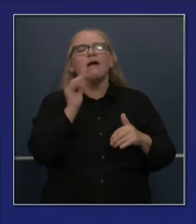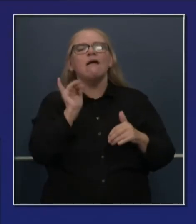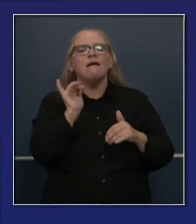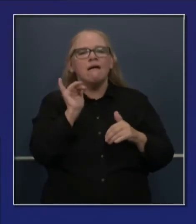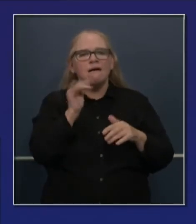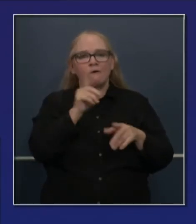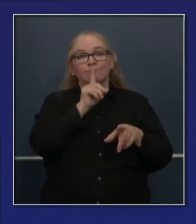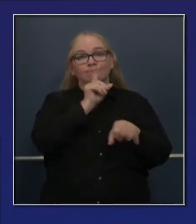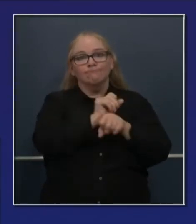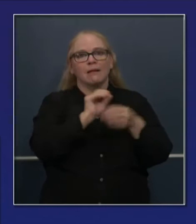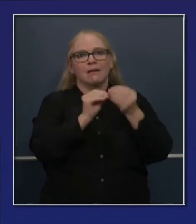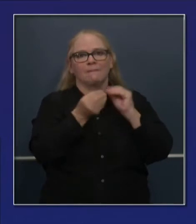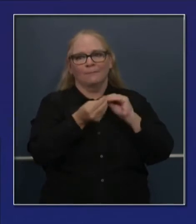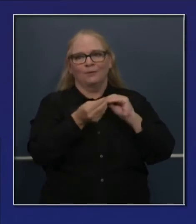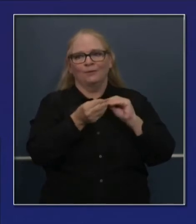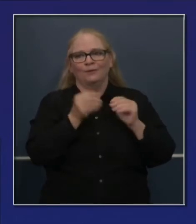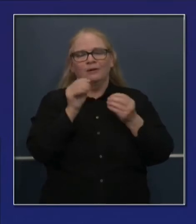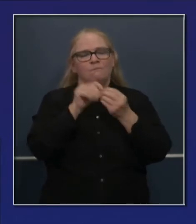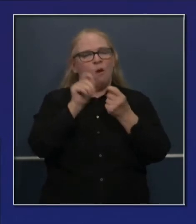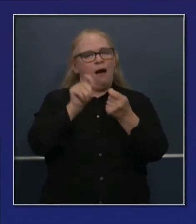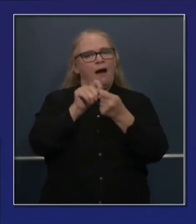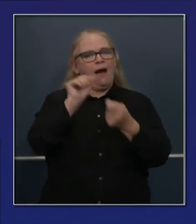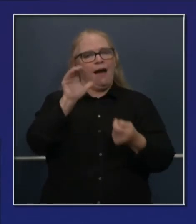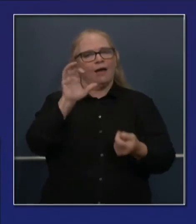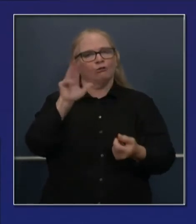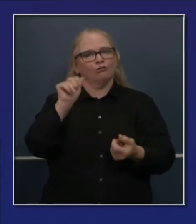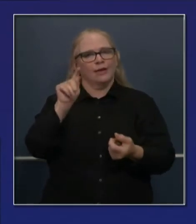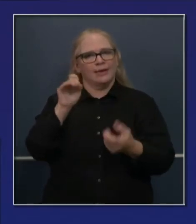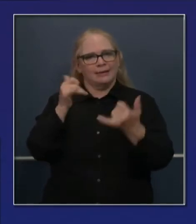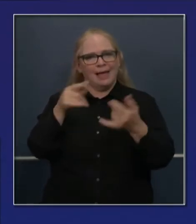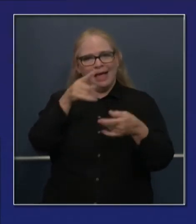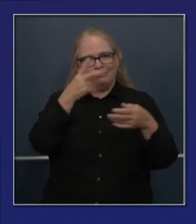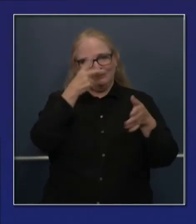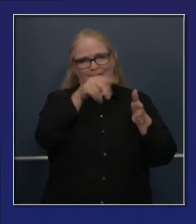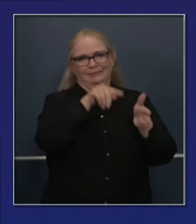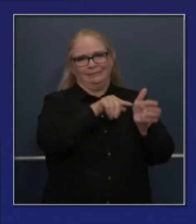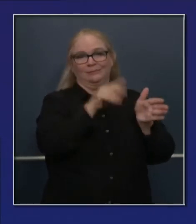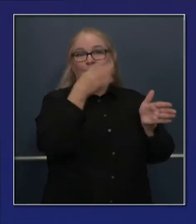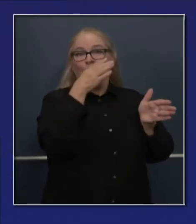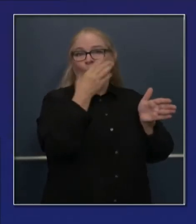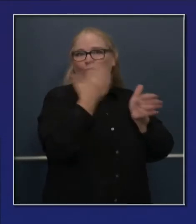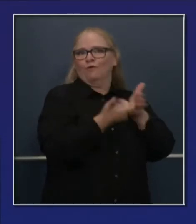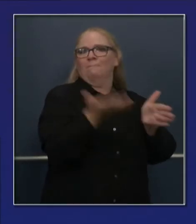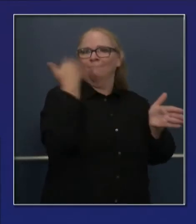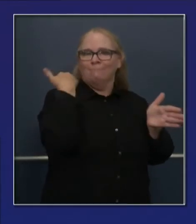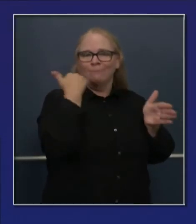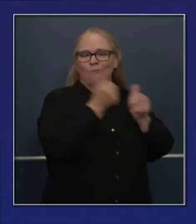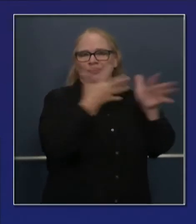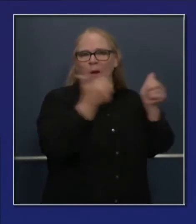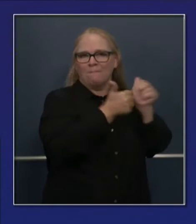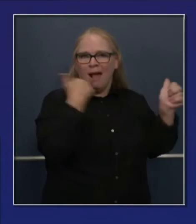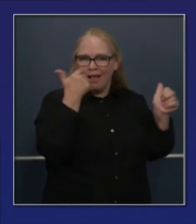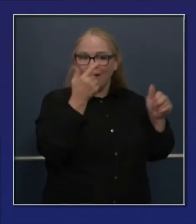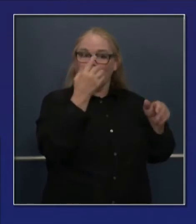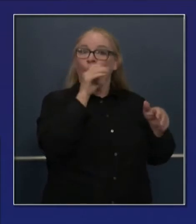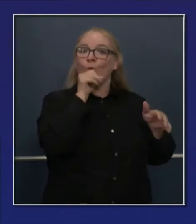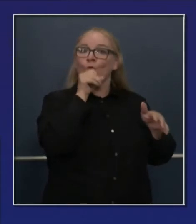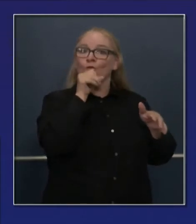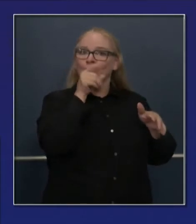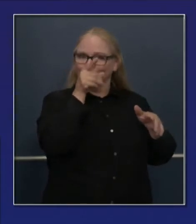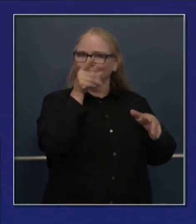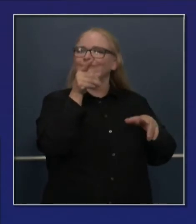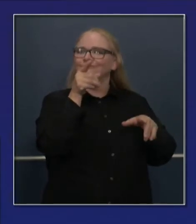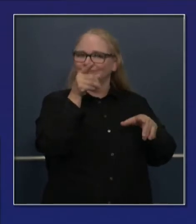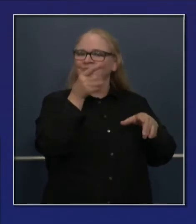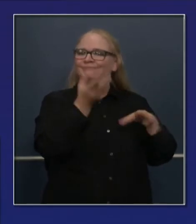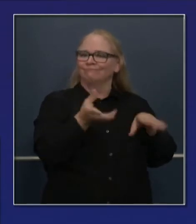be watching, where we were before the update, and the orange line is where we are post-update. It follows a